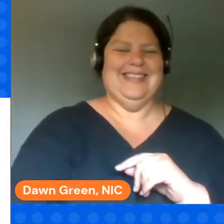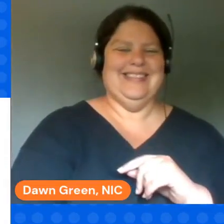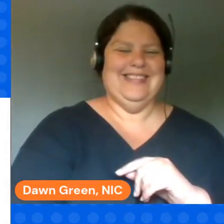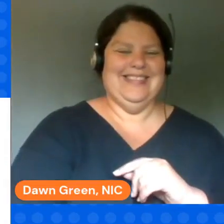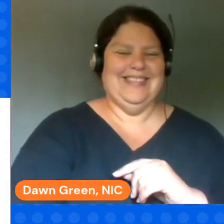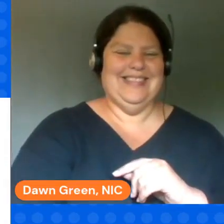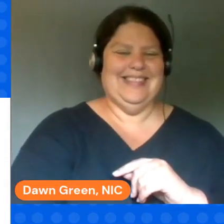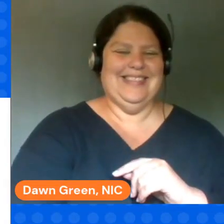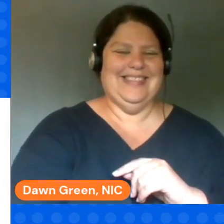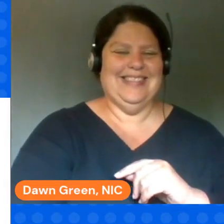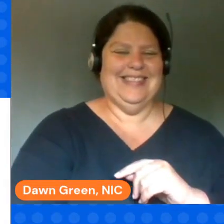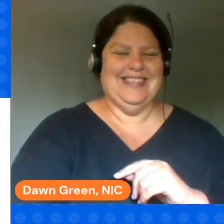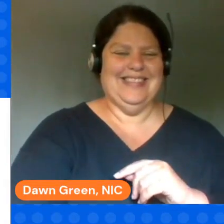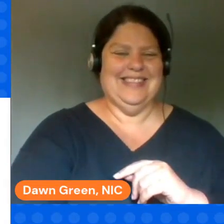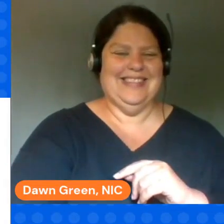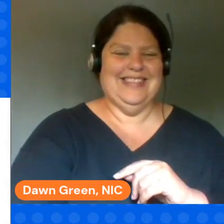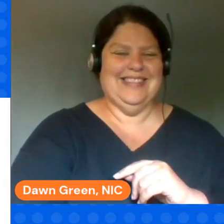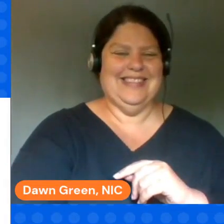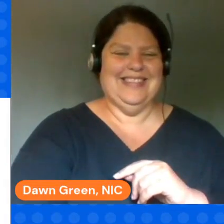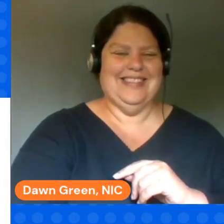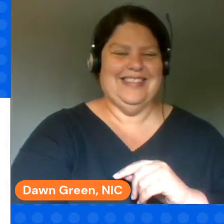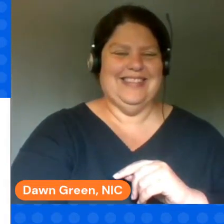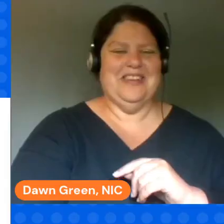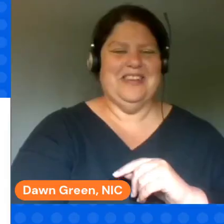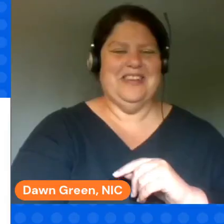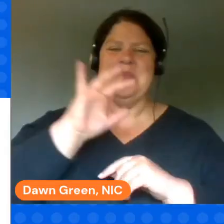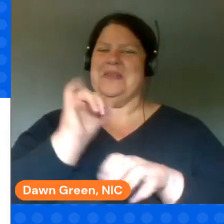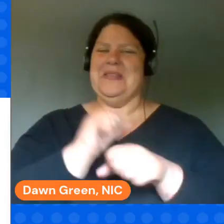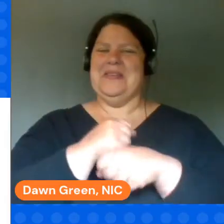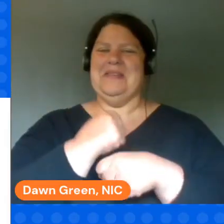compelling experience with these two devices.